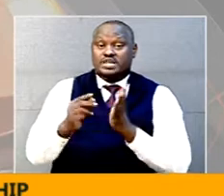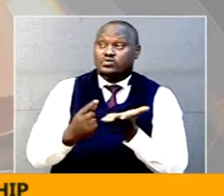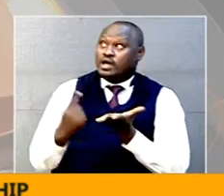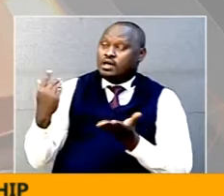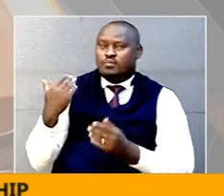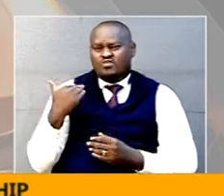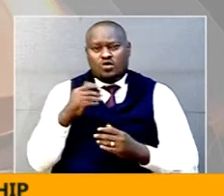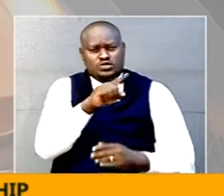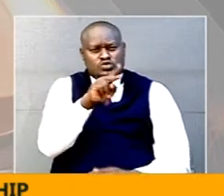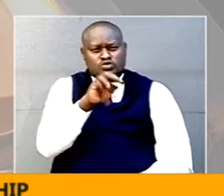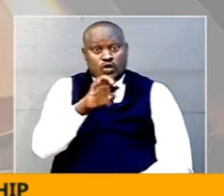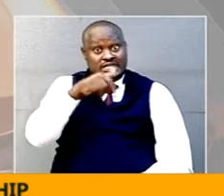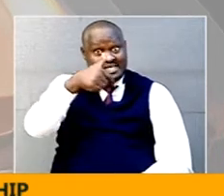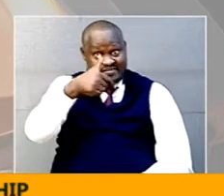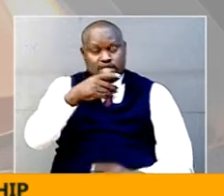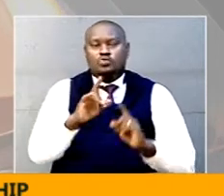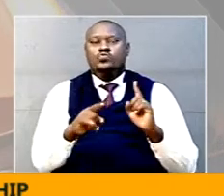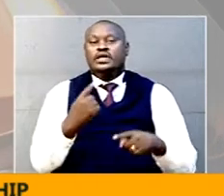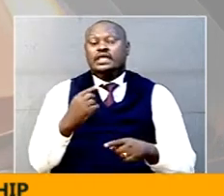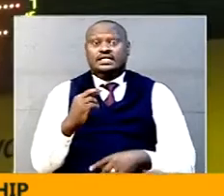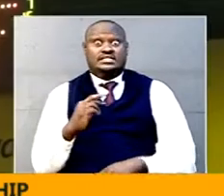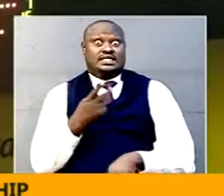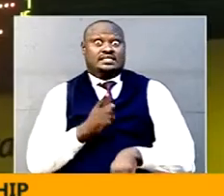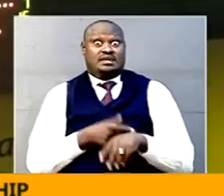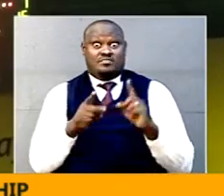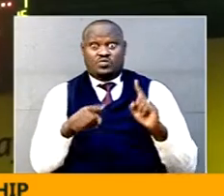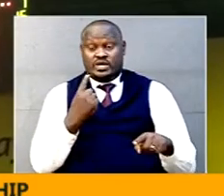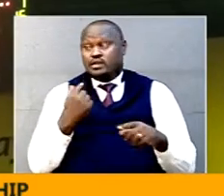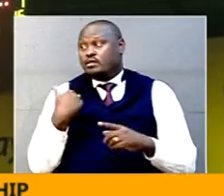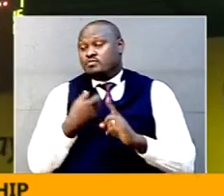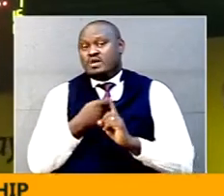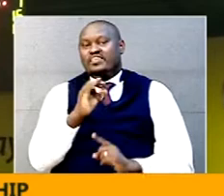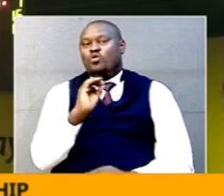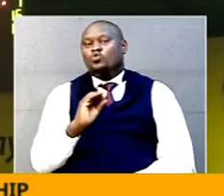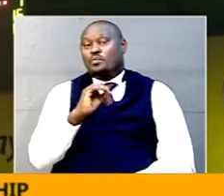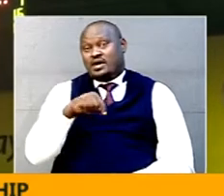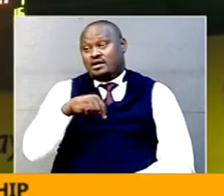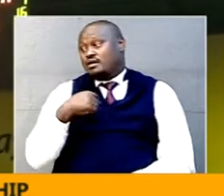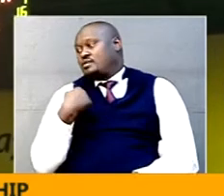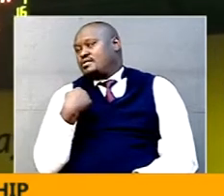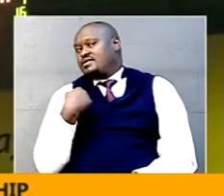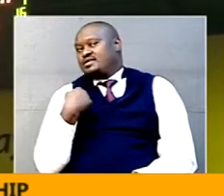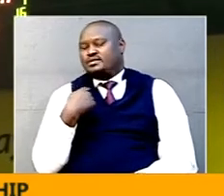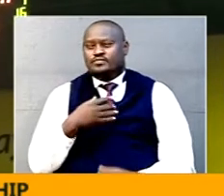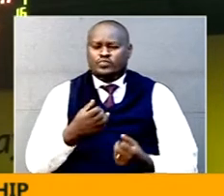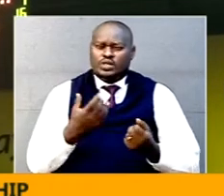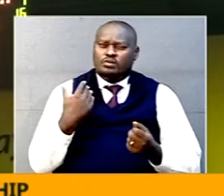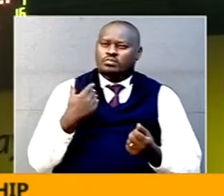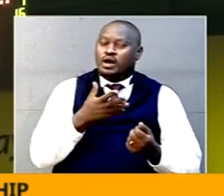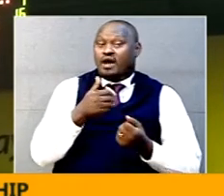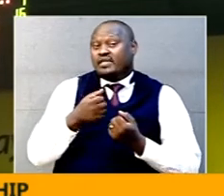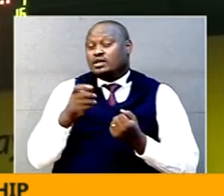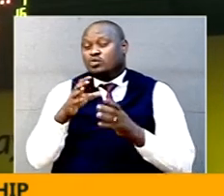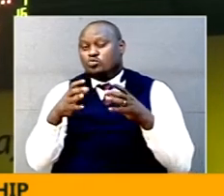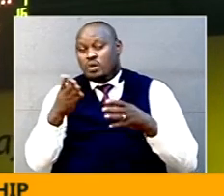title in the Zone 7 Championship for the second time in October this year. Club champions from Nigeria,